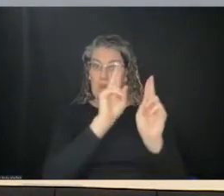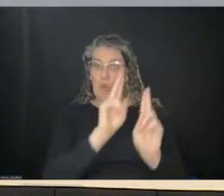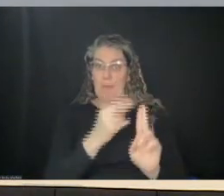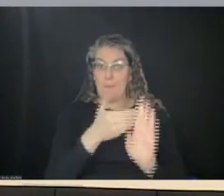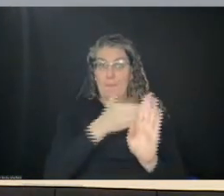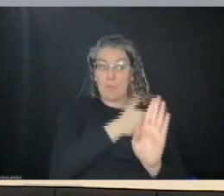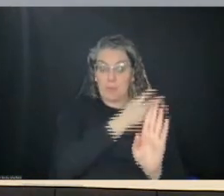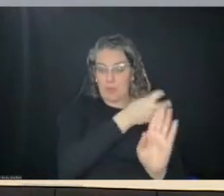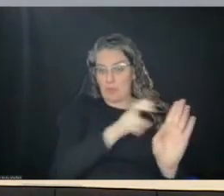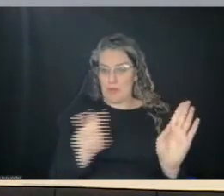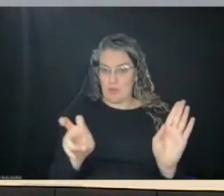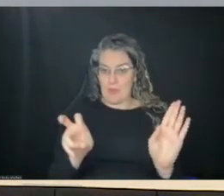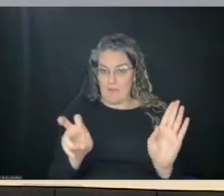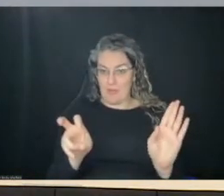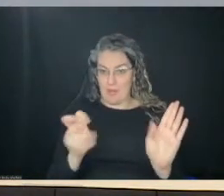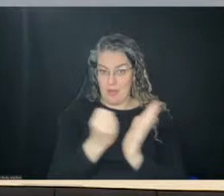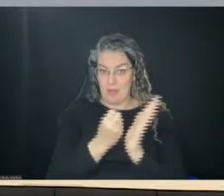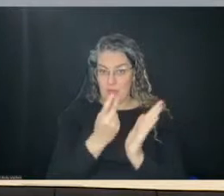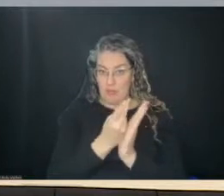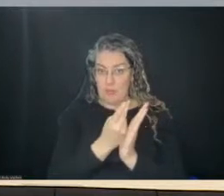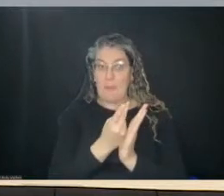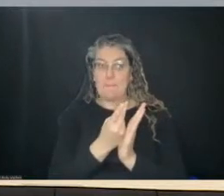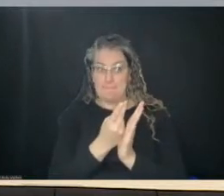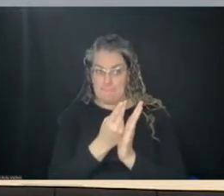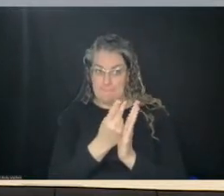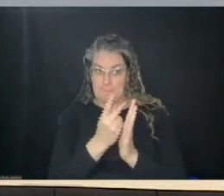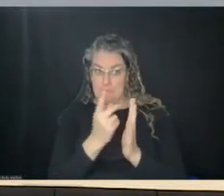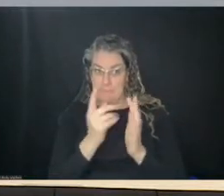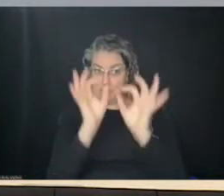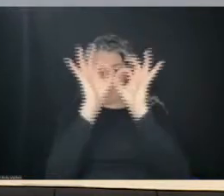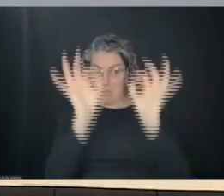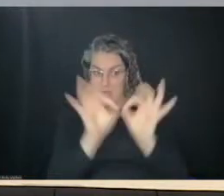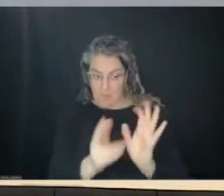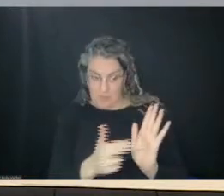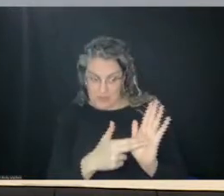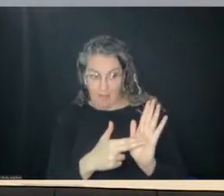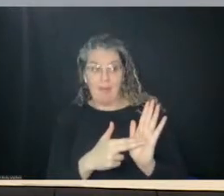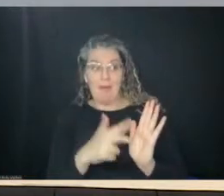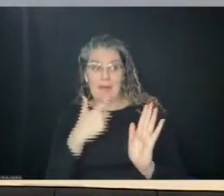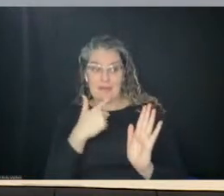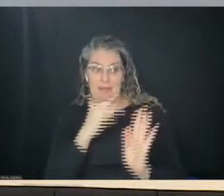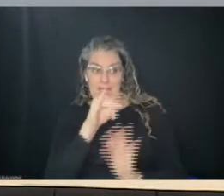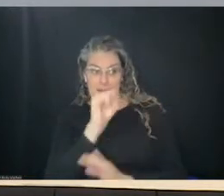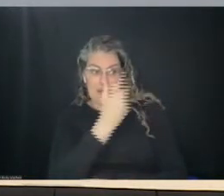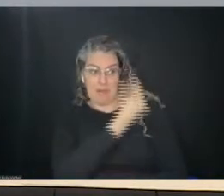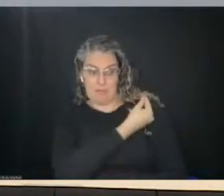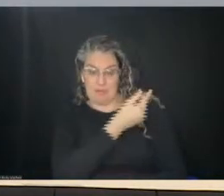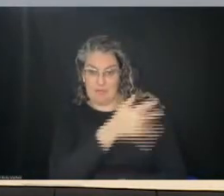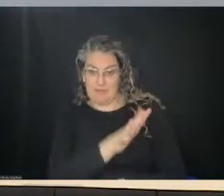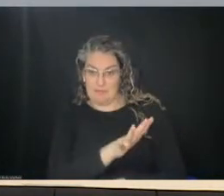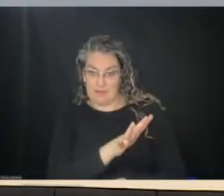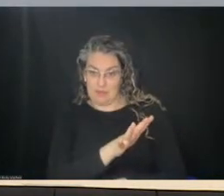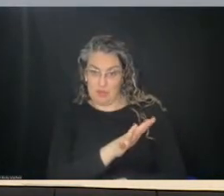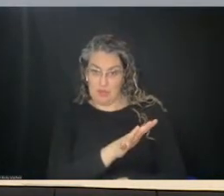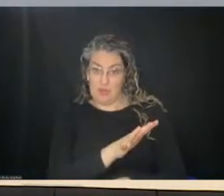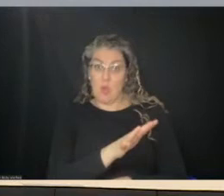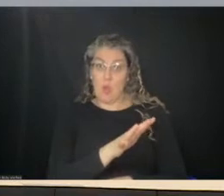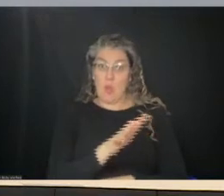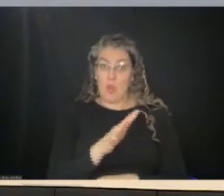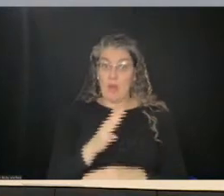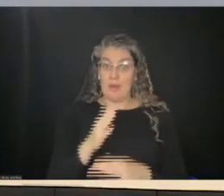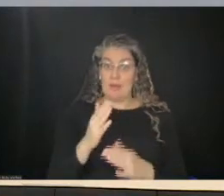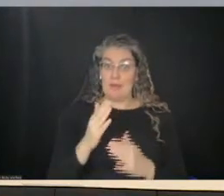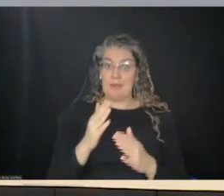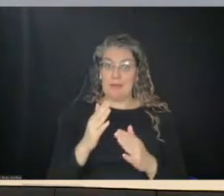approval, that may be a piece of information that we're looking for as well. So it's a vaccine record. We've had lots of questions